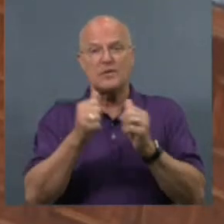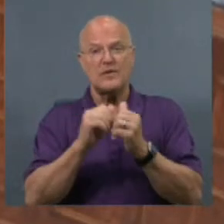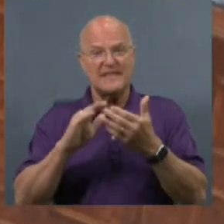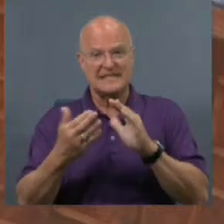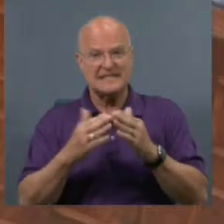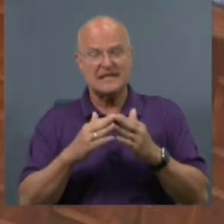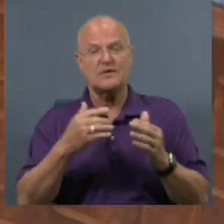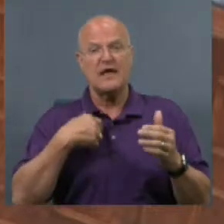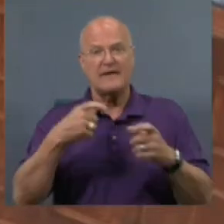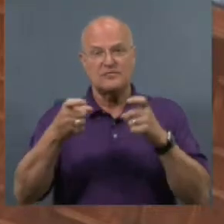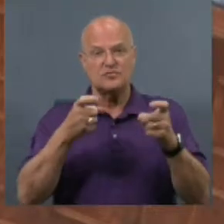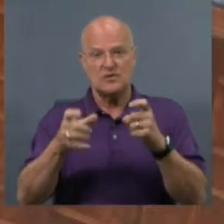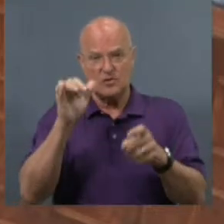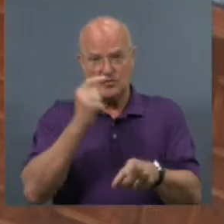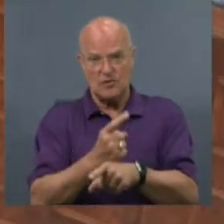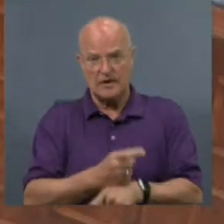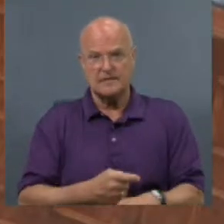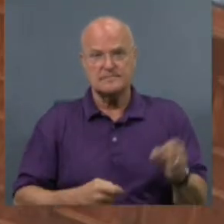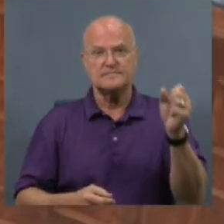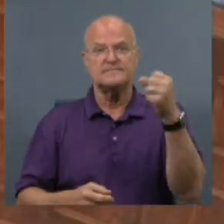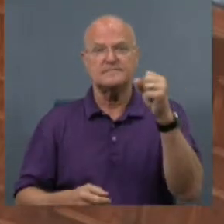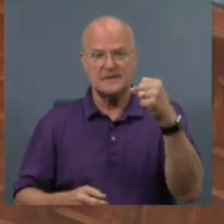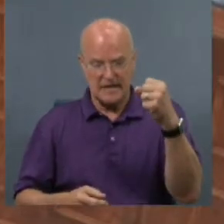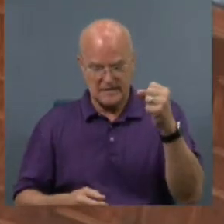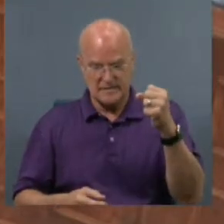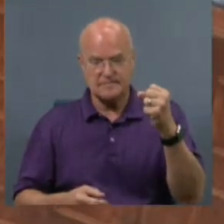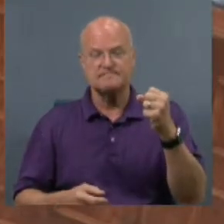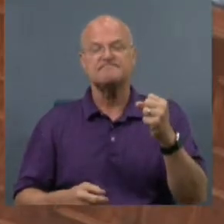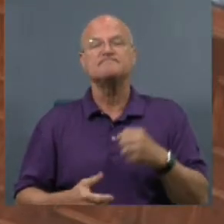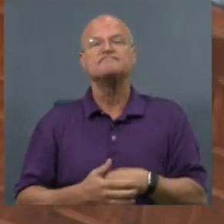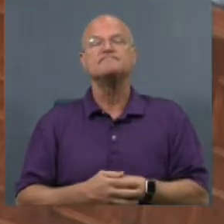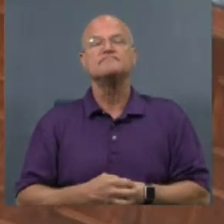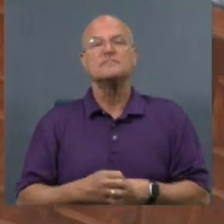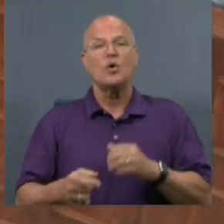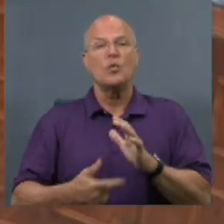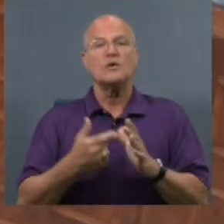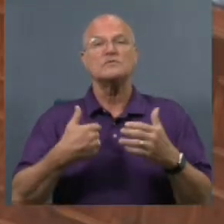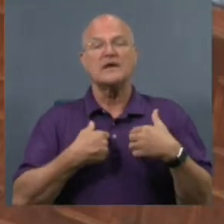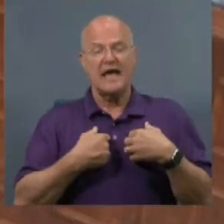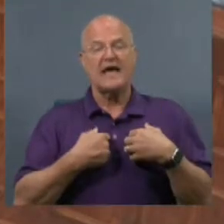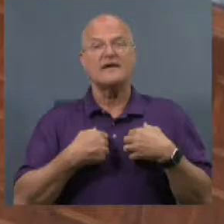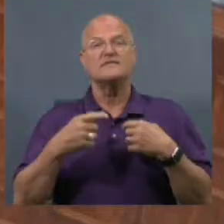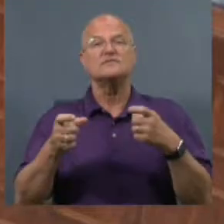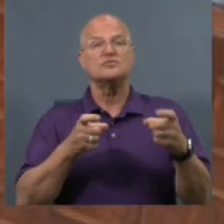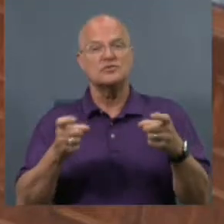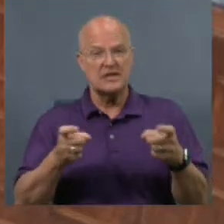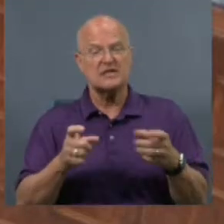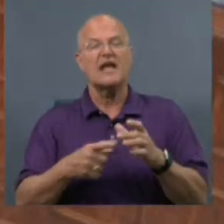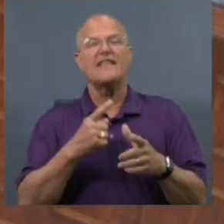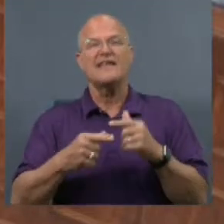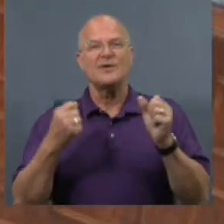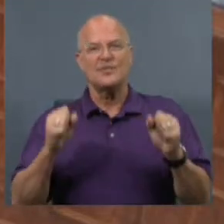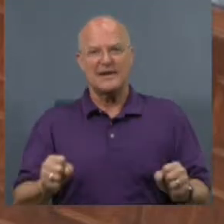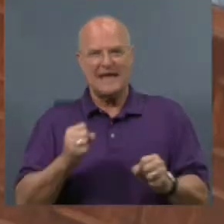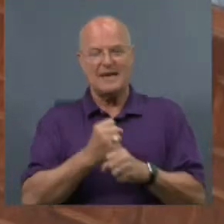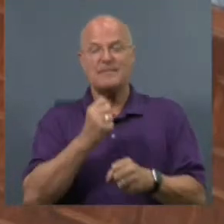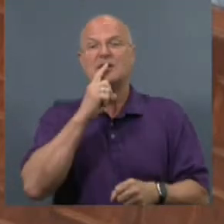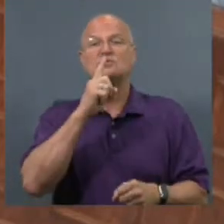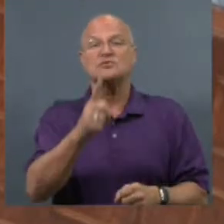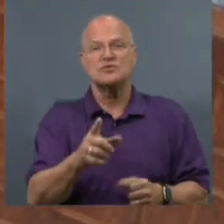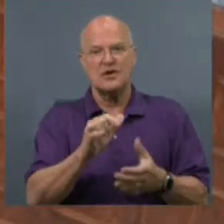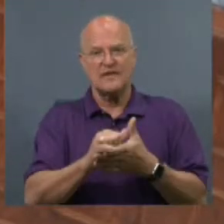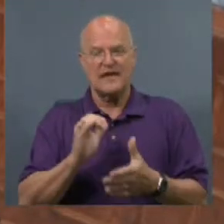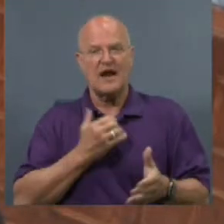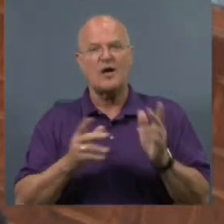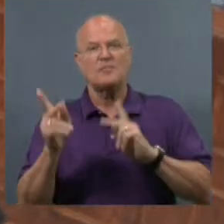city, and we will have jurisdiction, correct? Yes, sir, that applies across the city. Yeah, once we have jurisdiction, then we can, we can be able to make sure